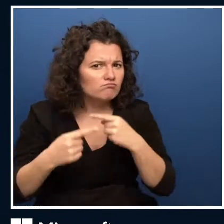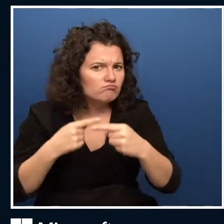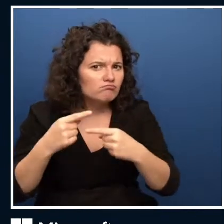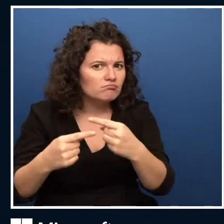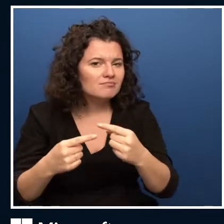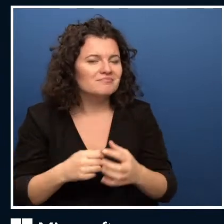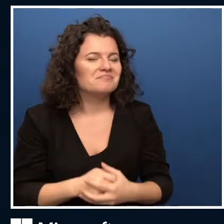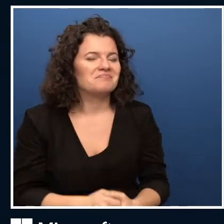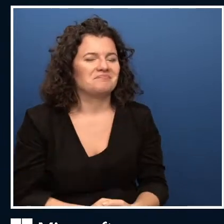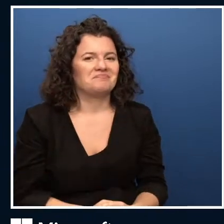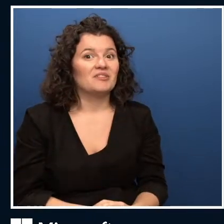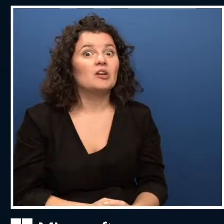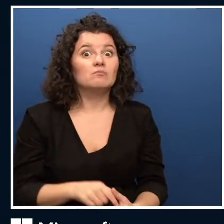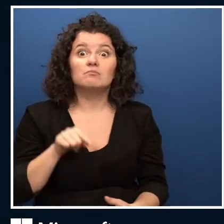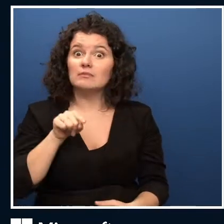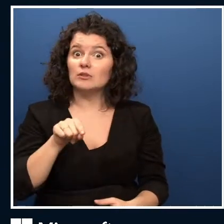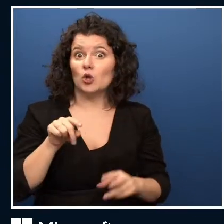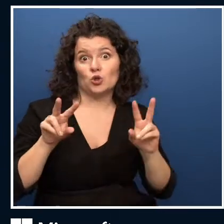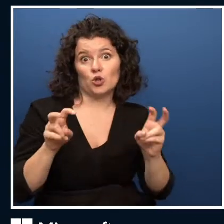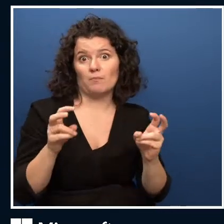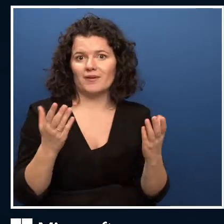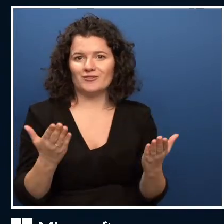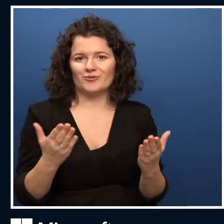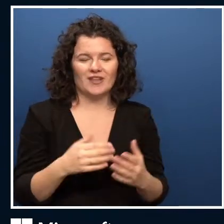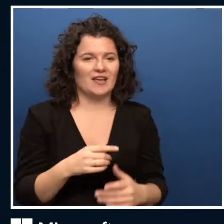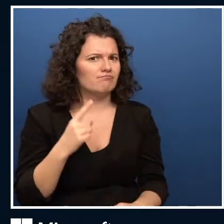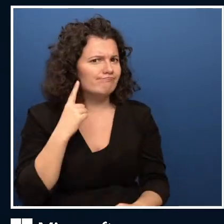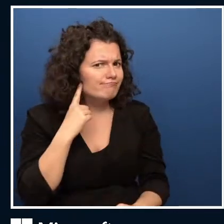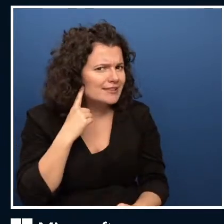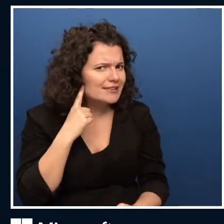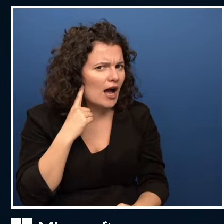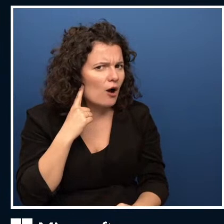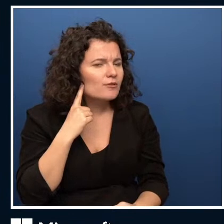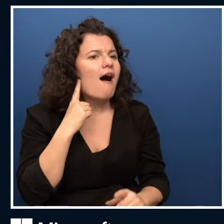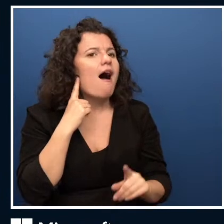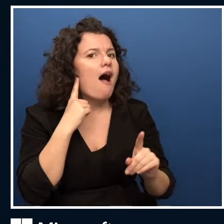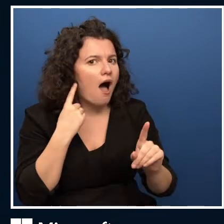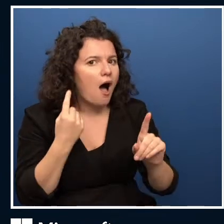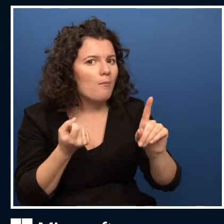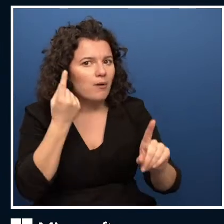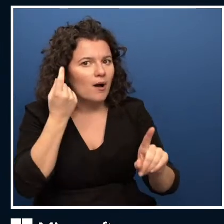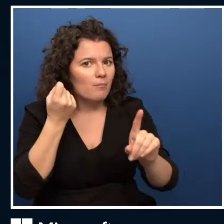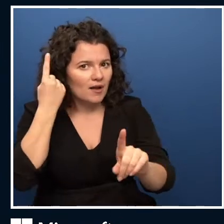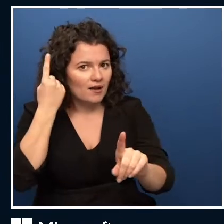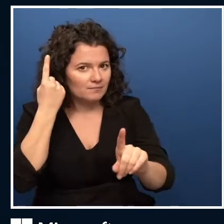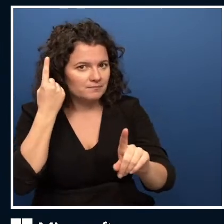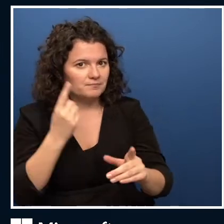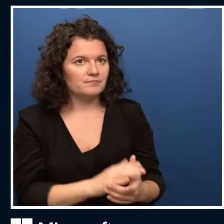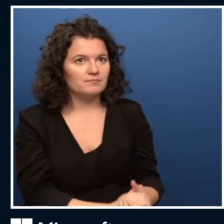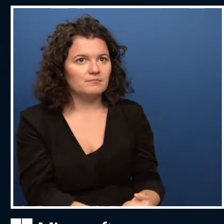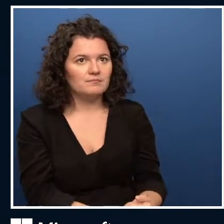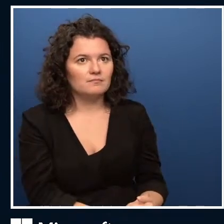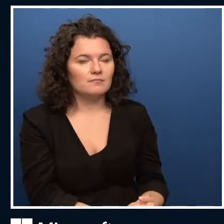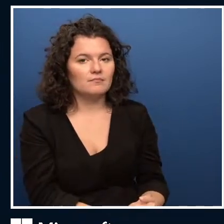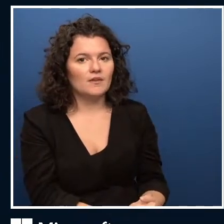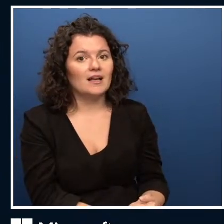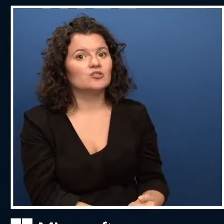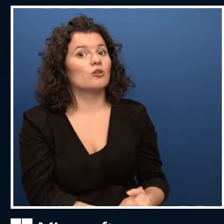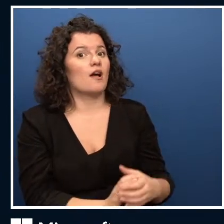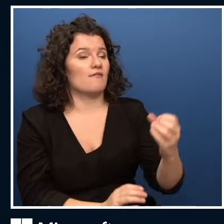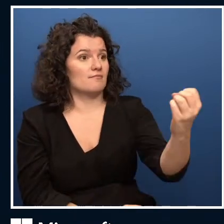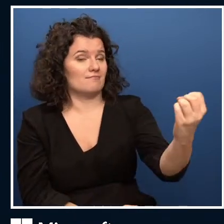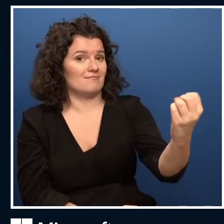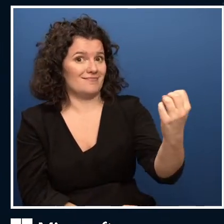going to be seeing how AI in sound is linked with the signal processing, which is again